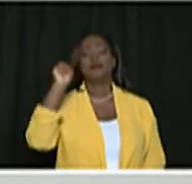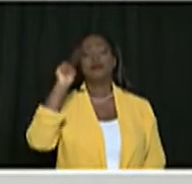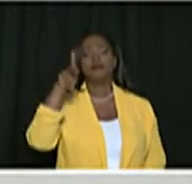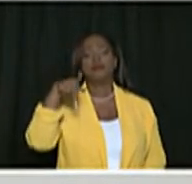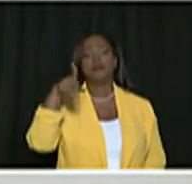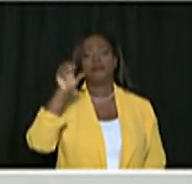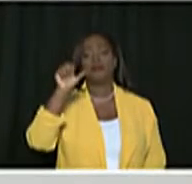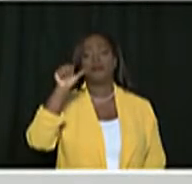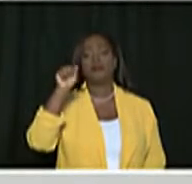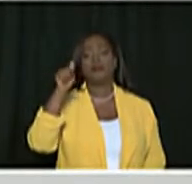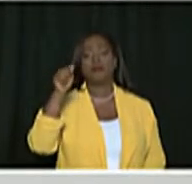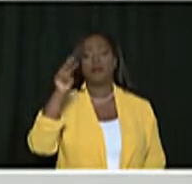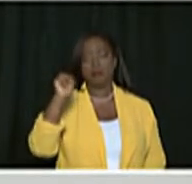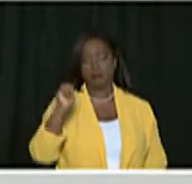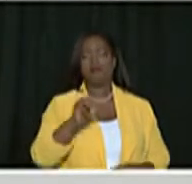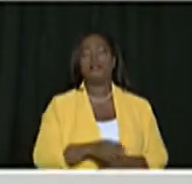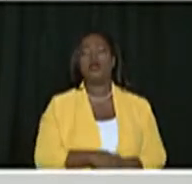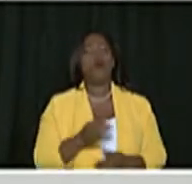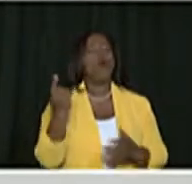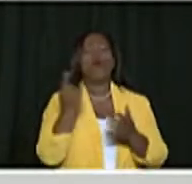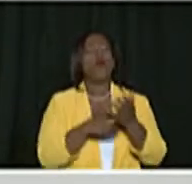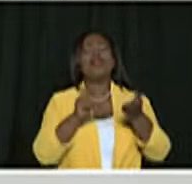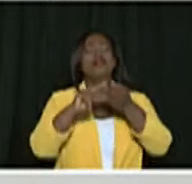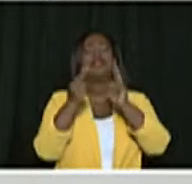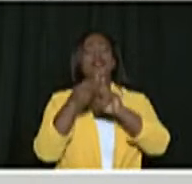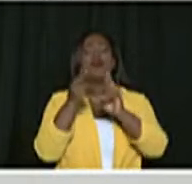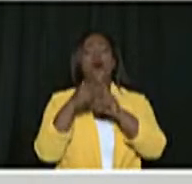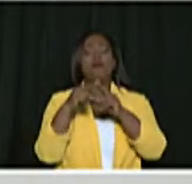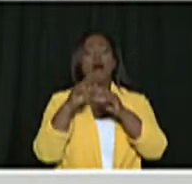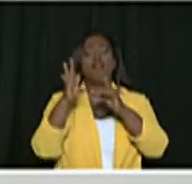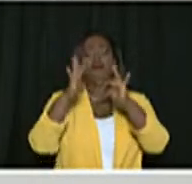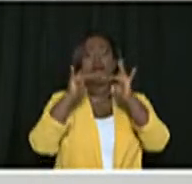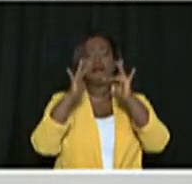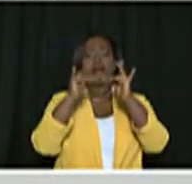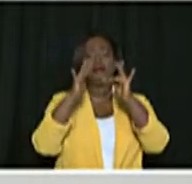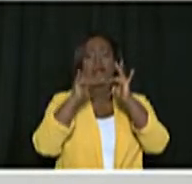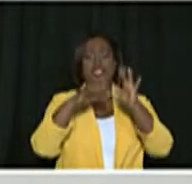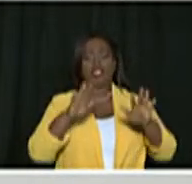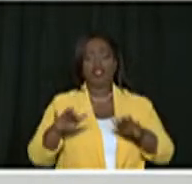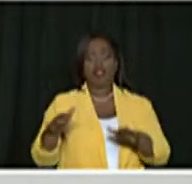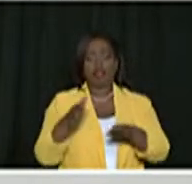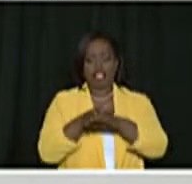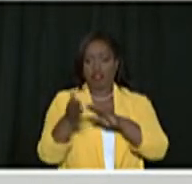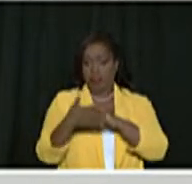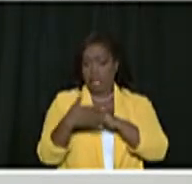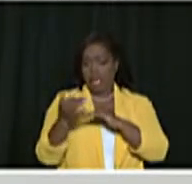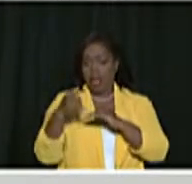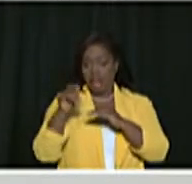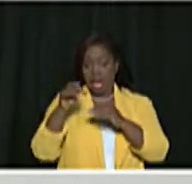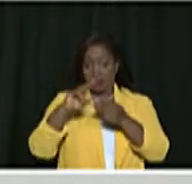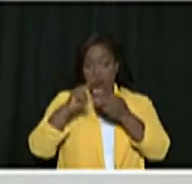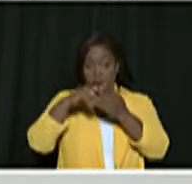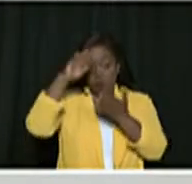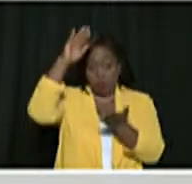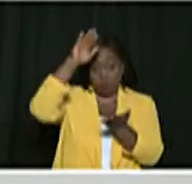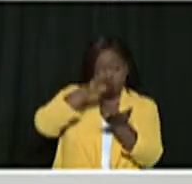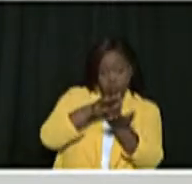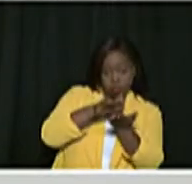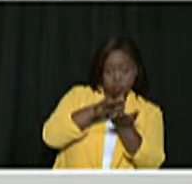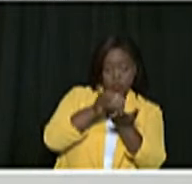of missing children in Jamaica? Is that number going down? Is